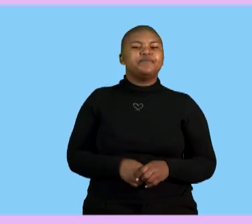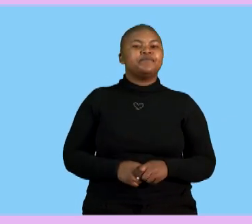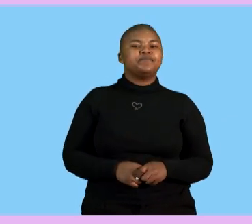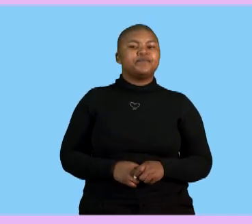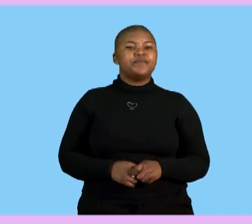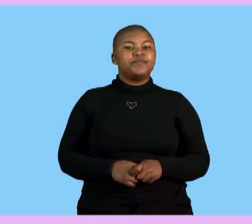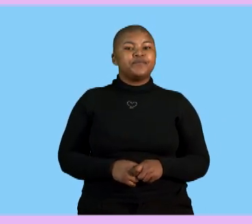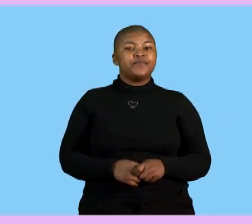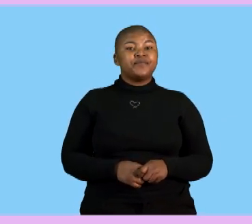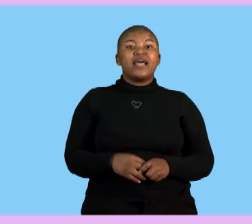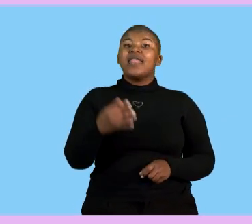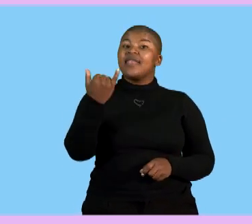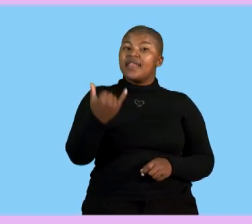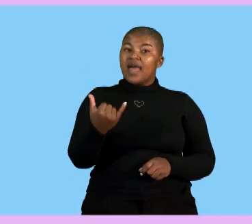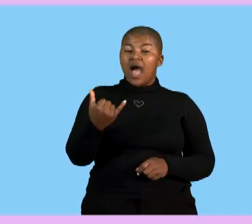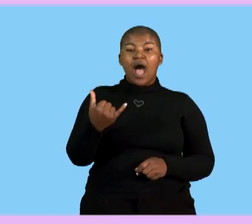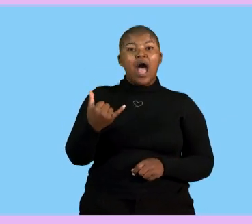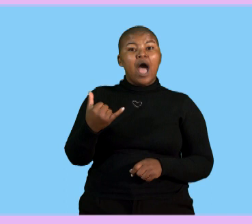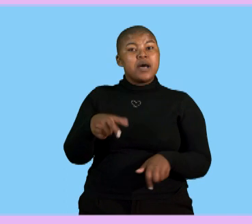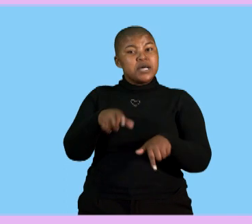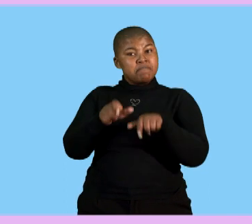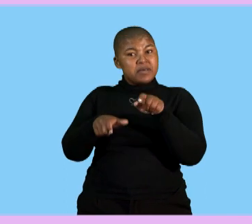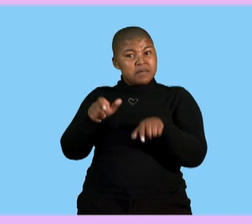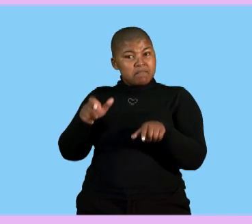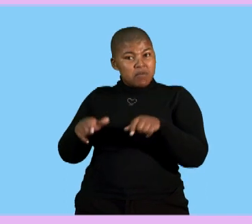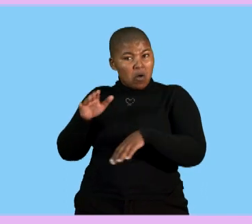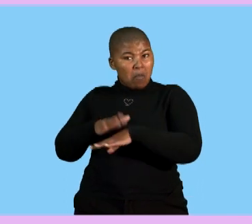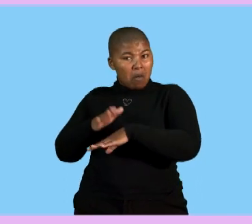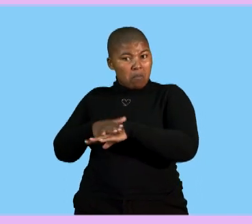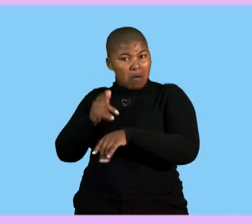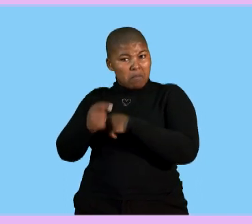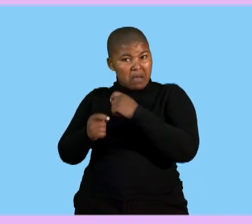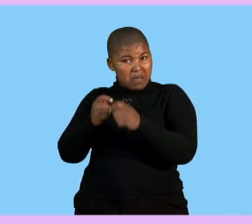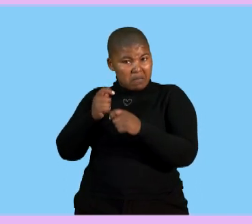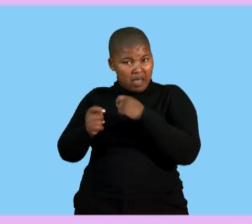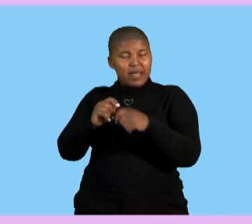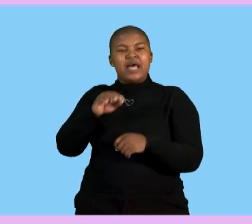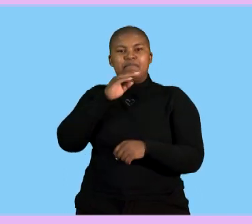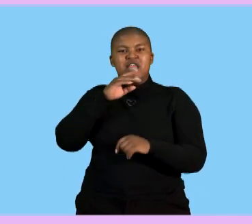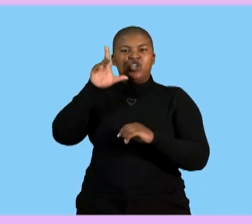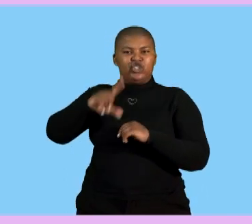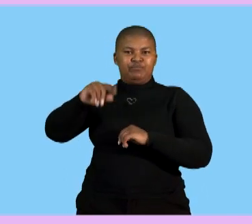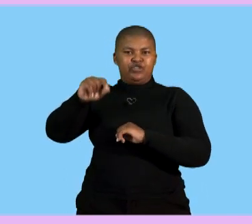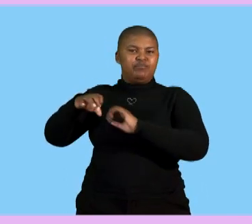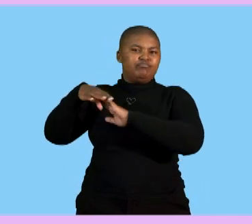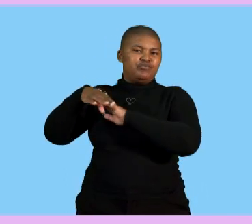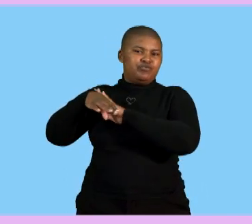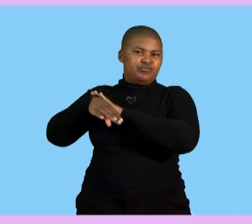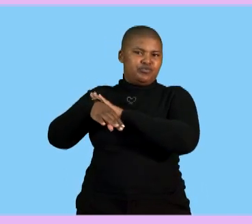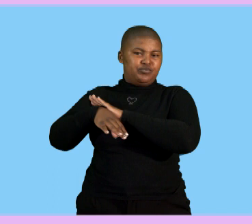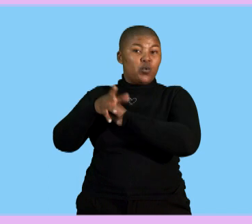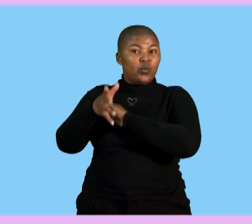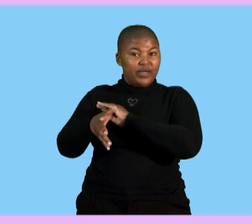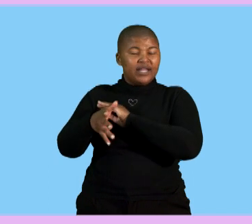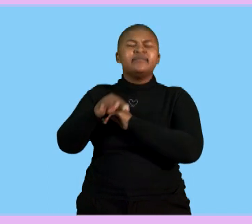remember, as the number of people goes up, the cost is going down with the